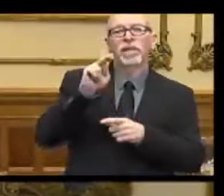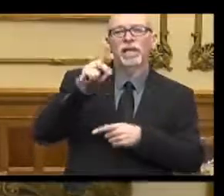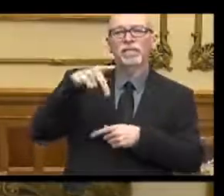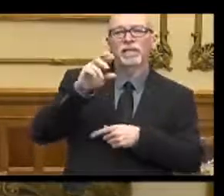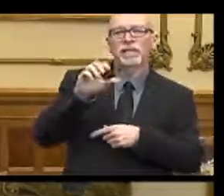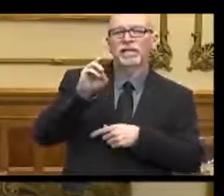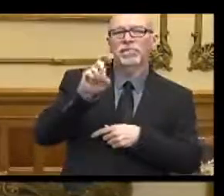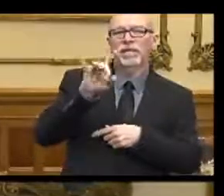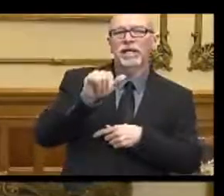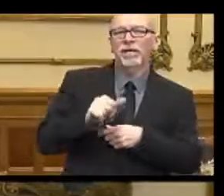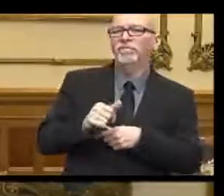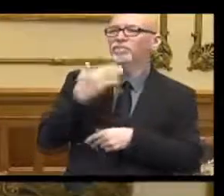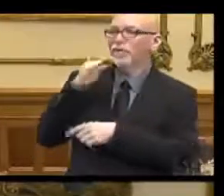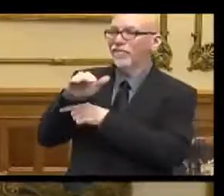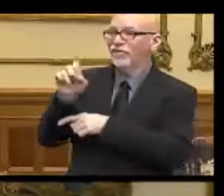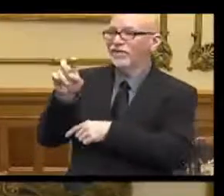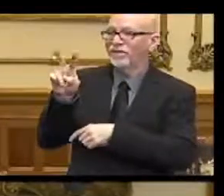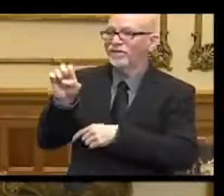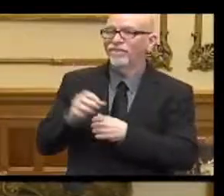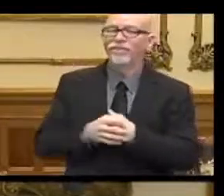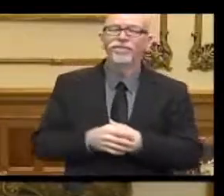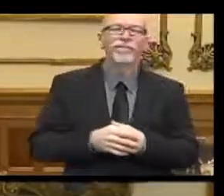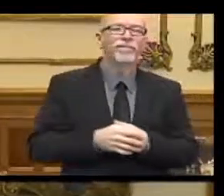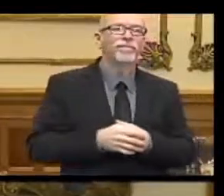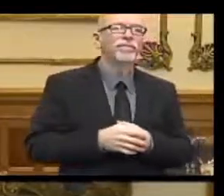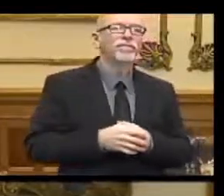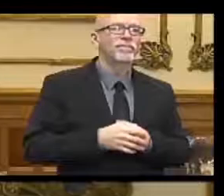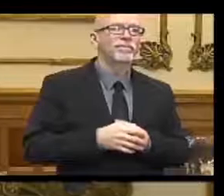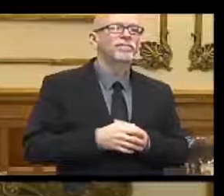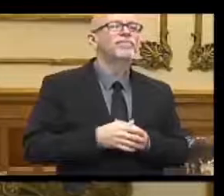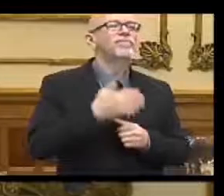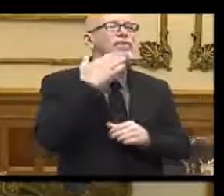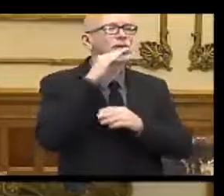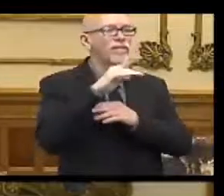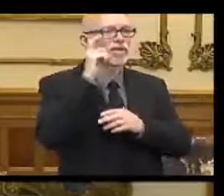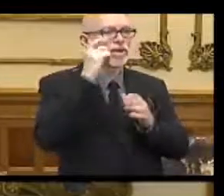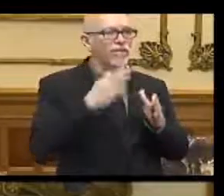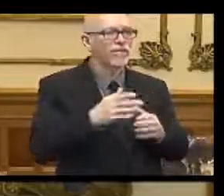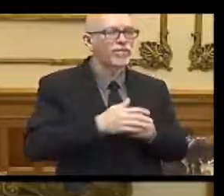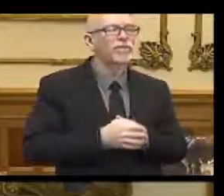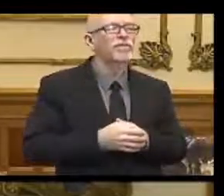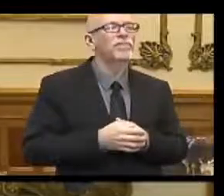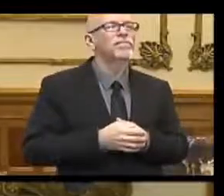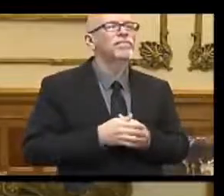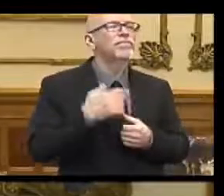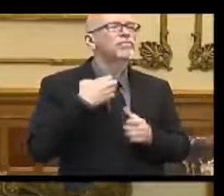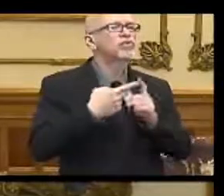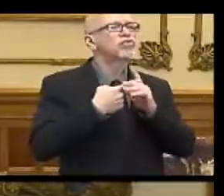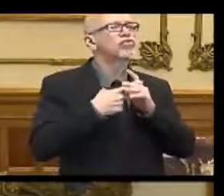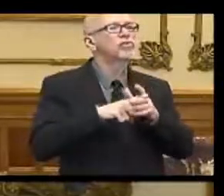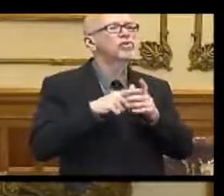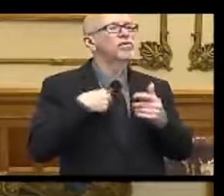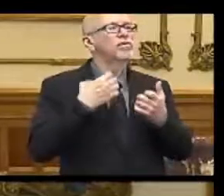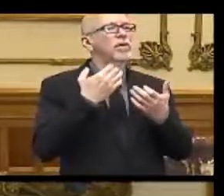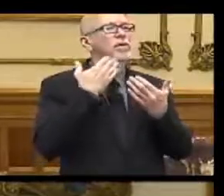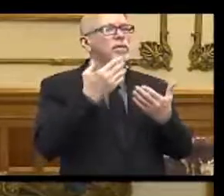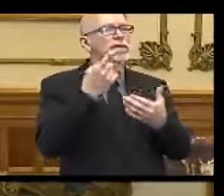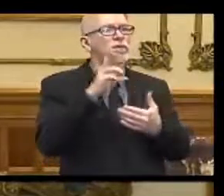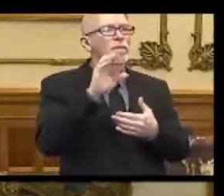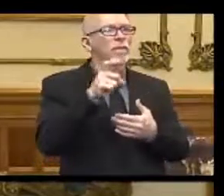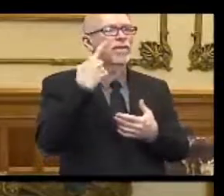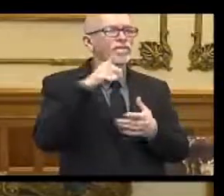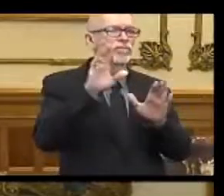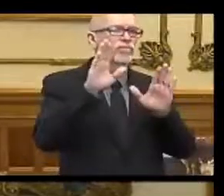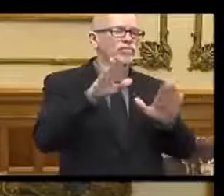Media. Good afternoon, Steve. Good afternoon, Governor. I wanted to start off by thanking Dr. Box for the